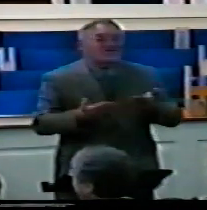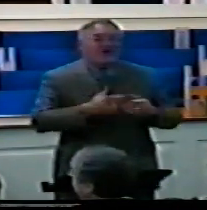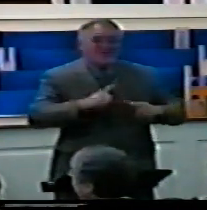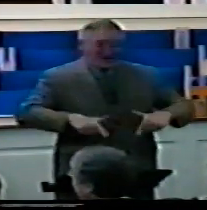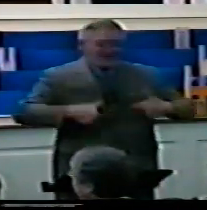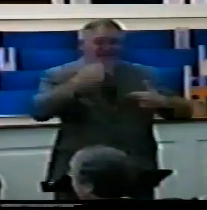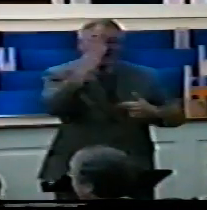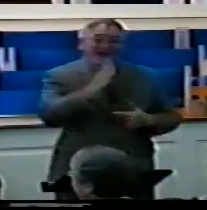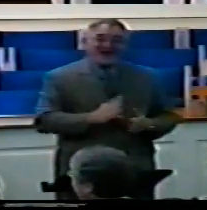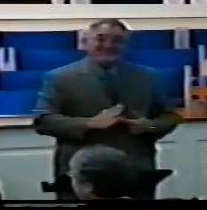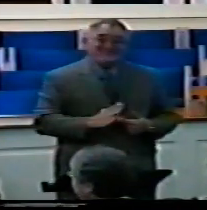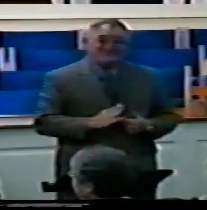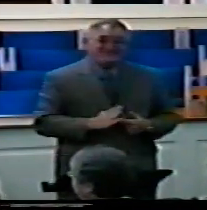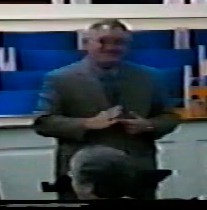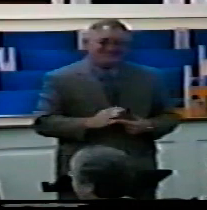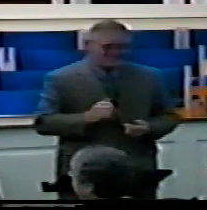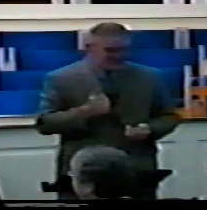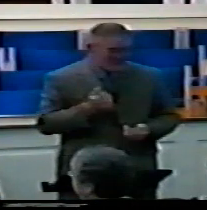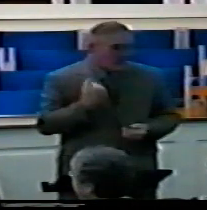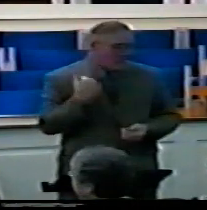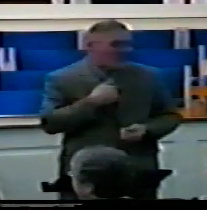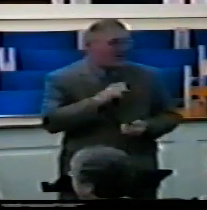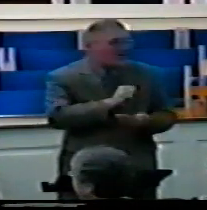We serve a living God.